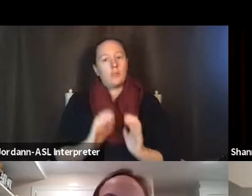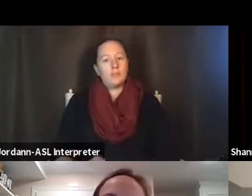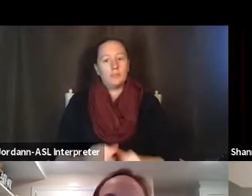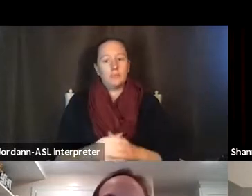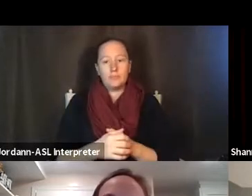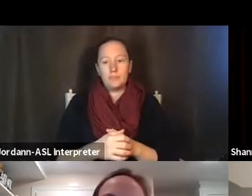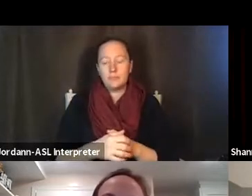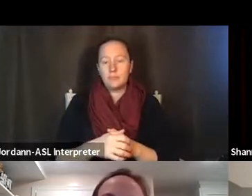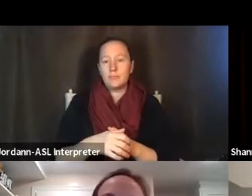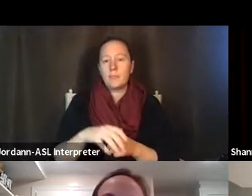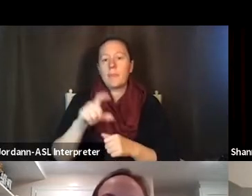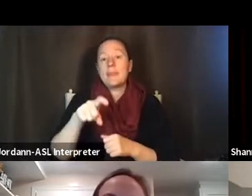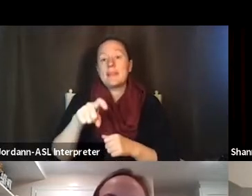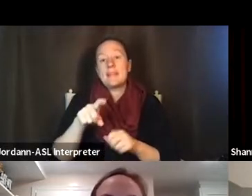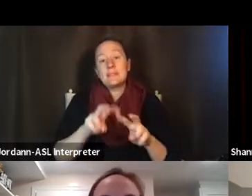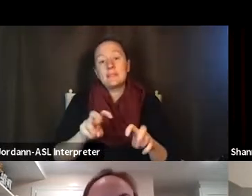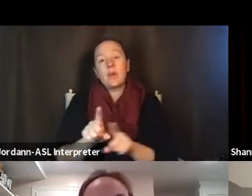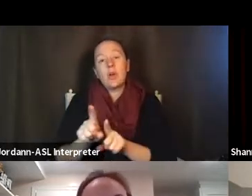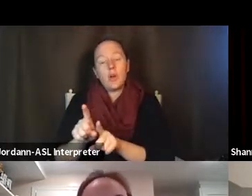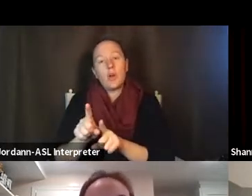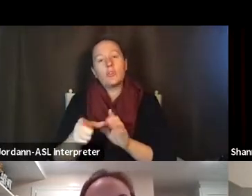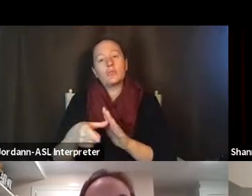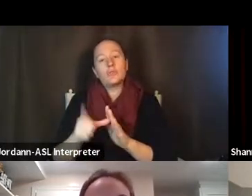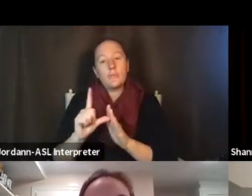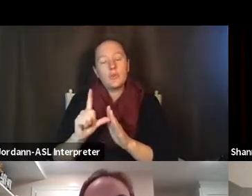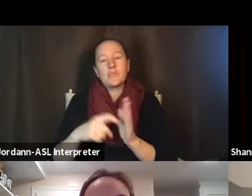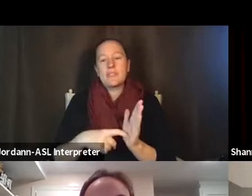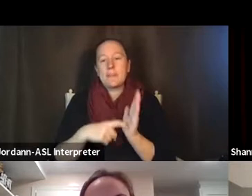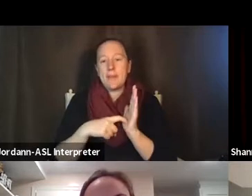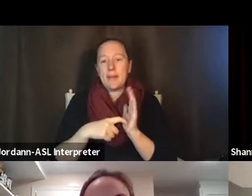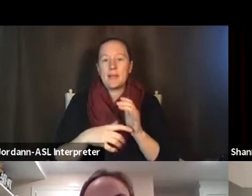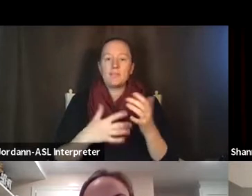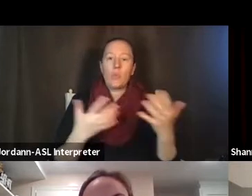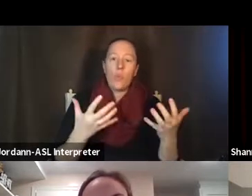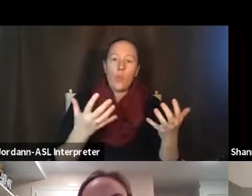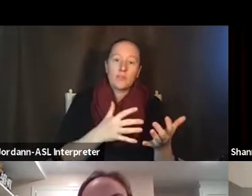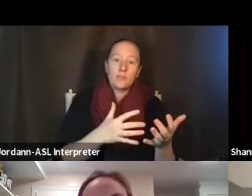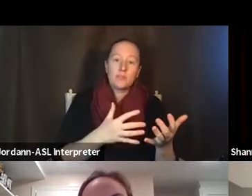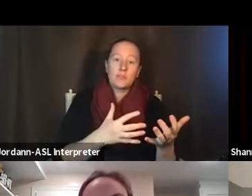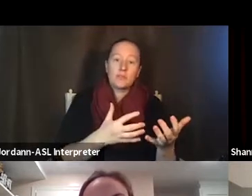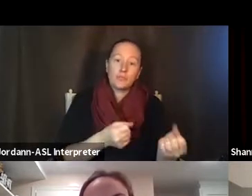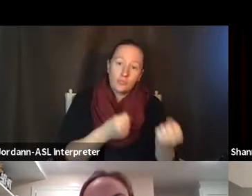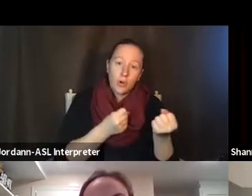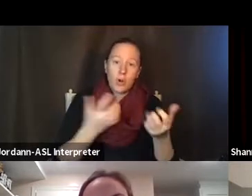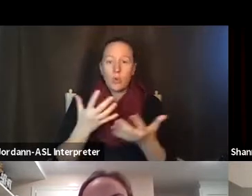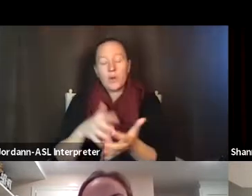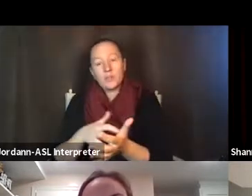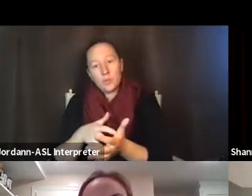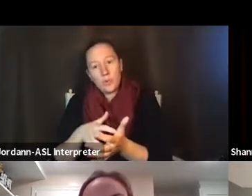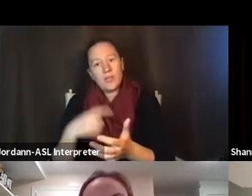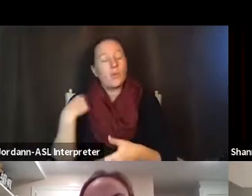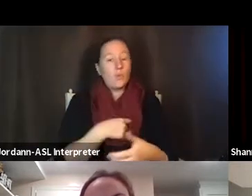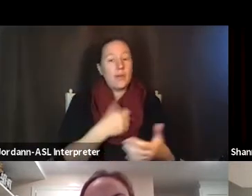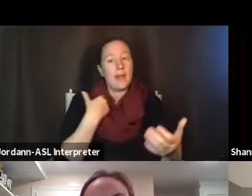The needs assessment also reviews the behavioral health demand in Colorado. It assesses strengths and weaknesses of our current system, and we have many strengths, but we also have